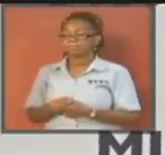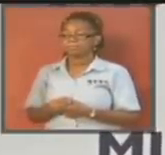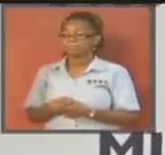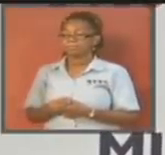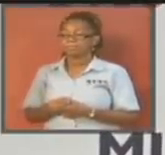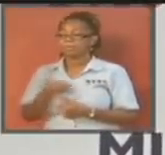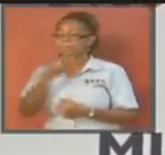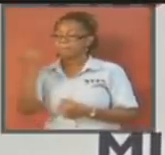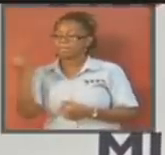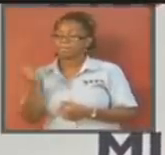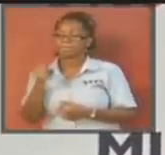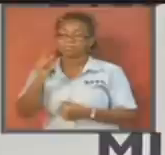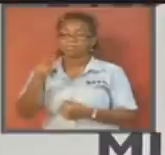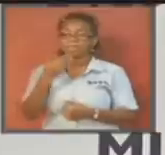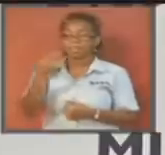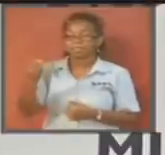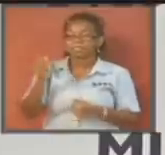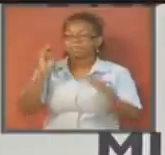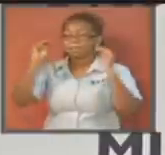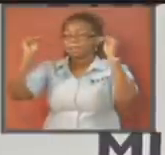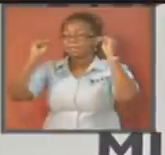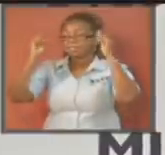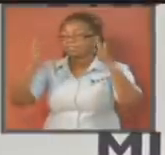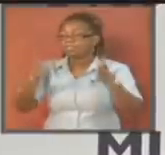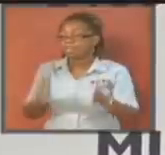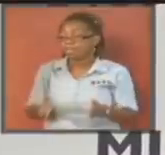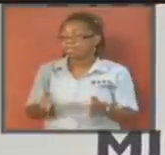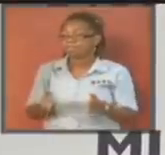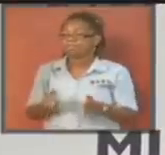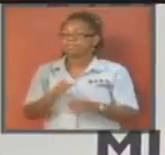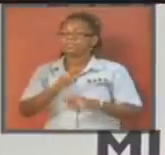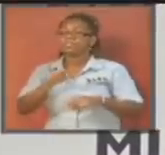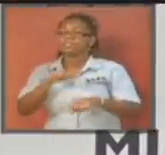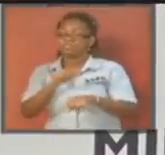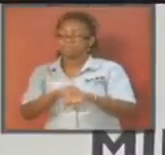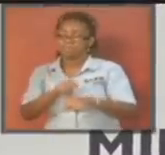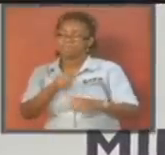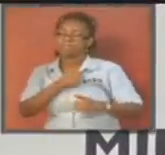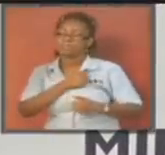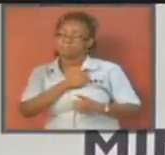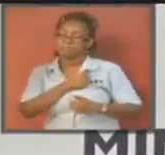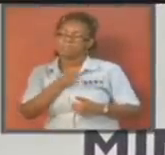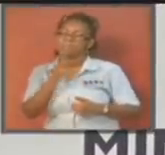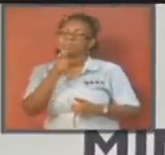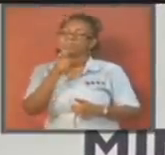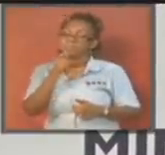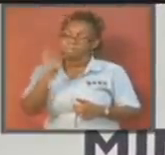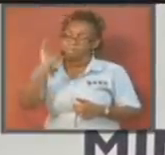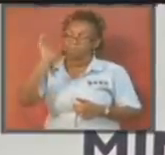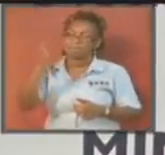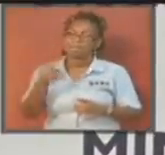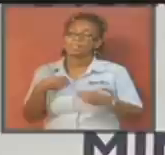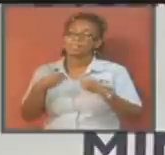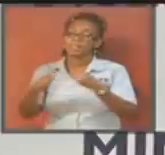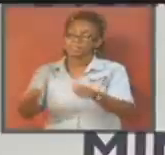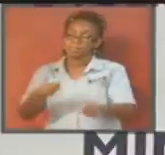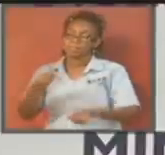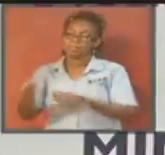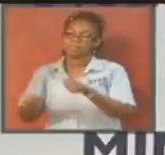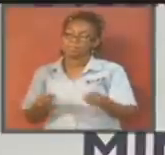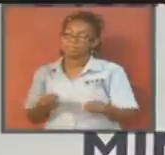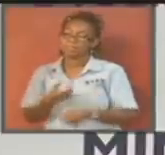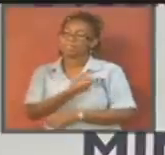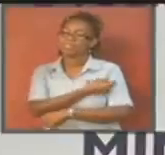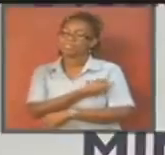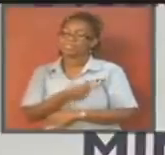national security. They will know, and Minister Hines would have made a statement indicating that it is for national security without giving further detail. So I think that